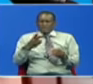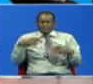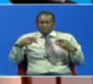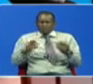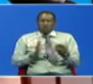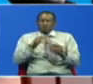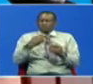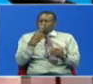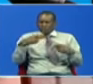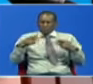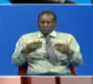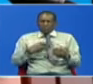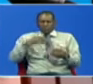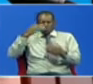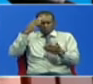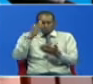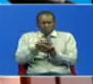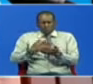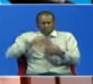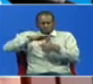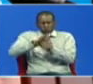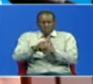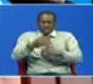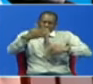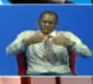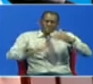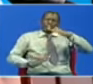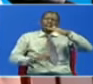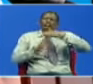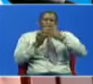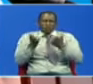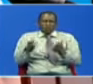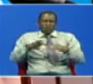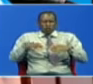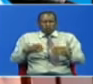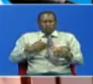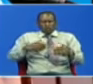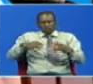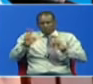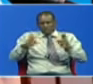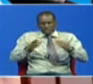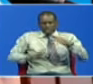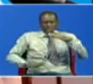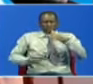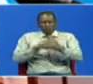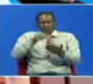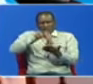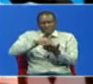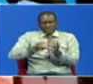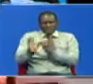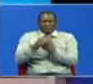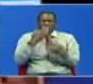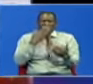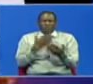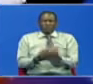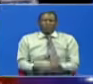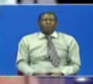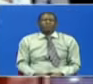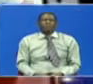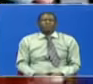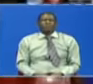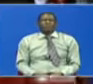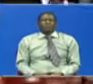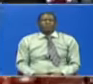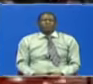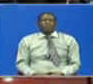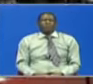cases today. Are we approaching the peak yet, or are we on the peak of these cases in the country? Thank you.